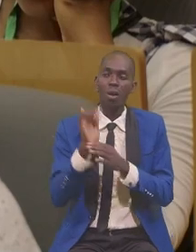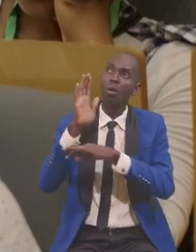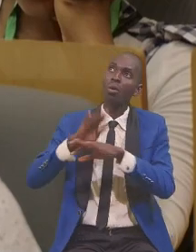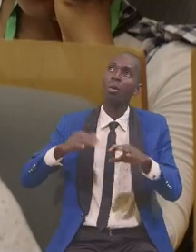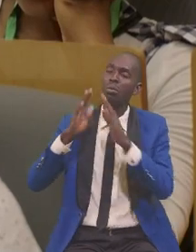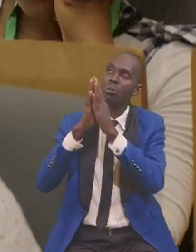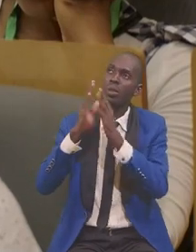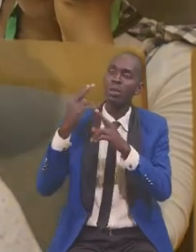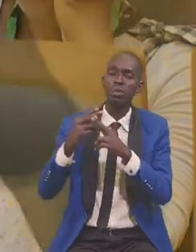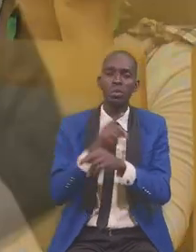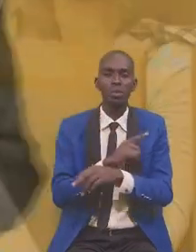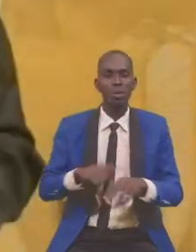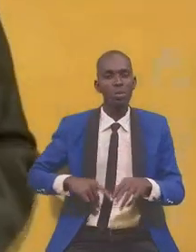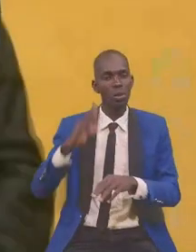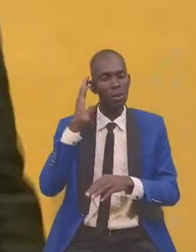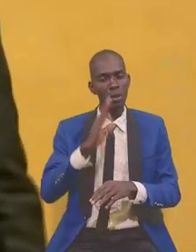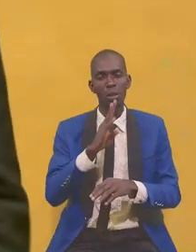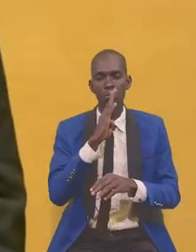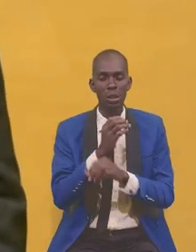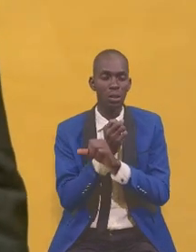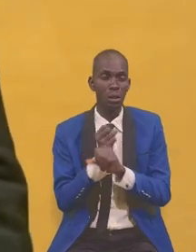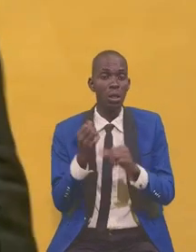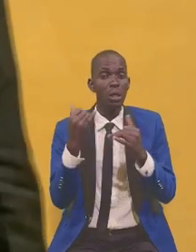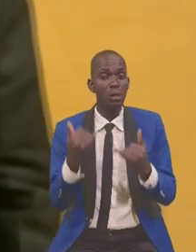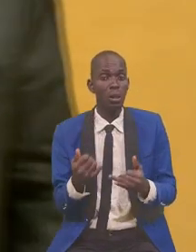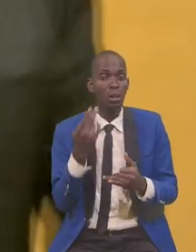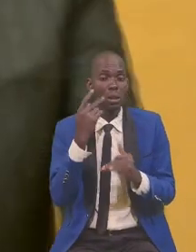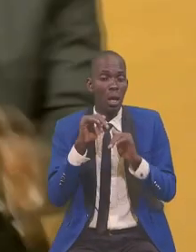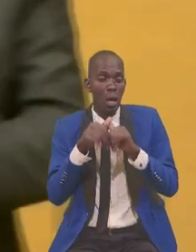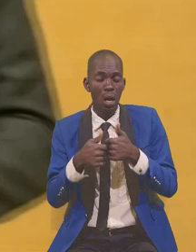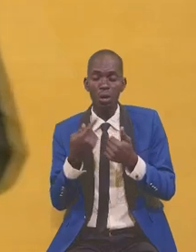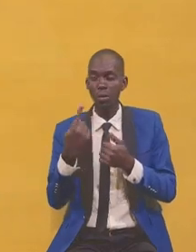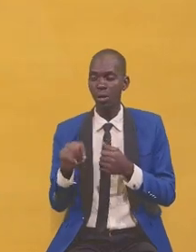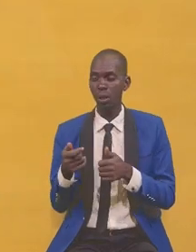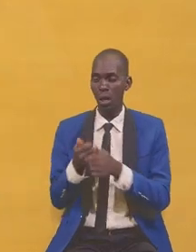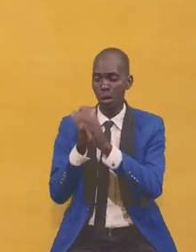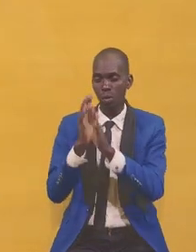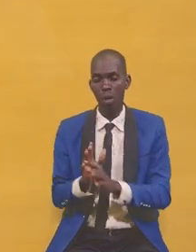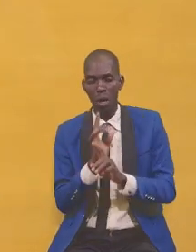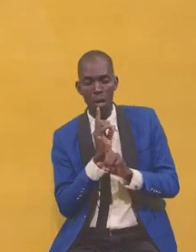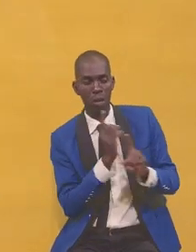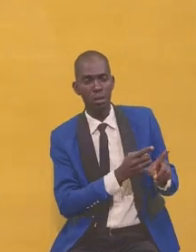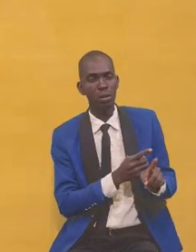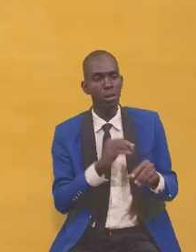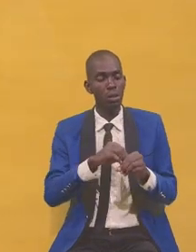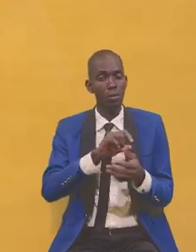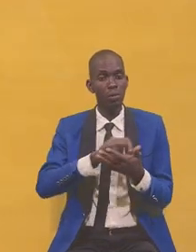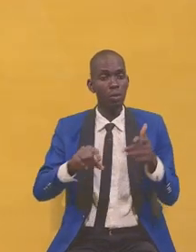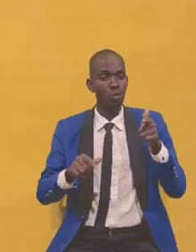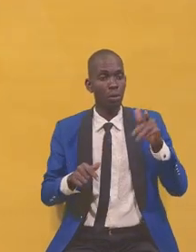saved. Now, let's look at the response of the apostles. Verse 29. In verse 29, then